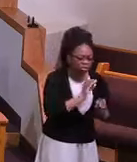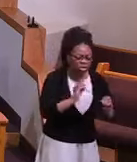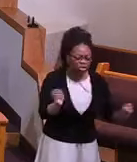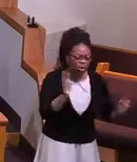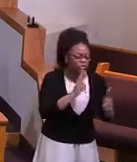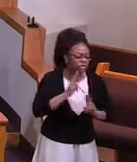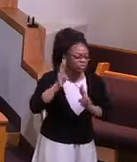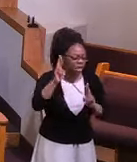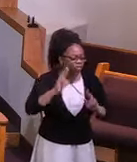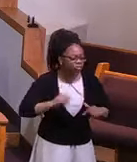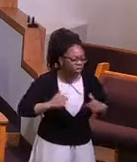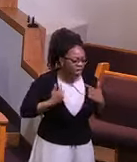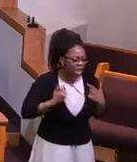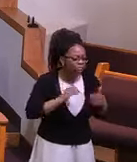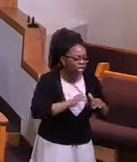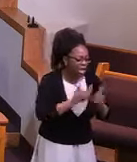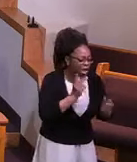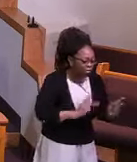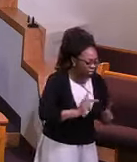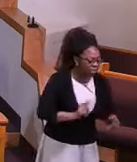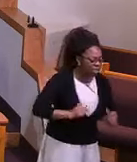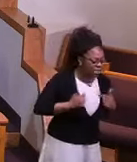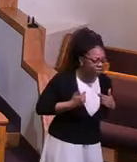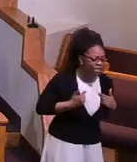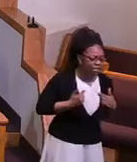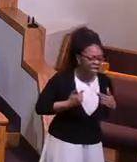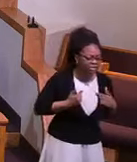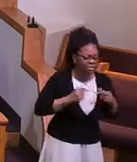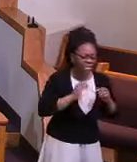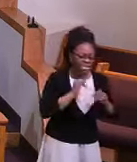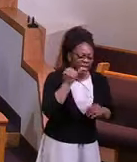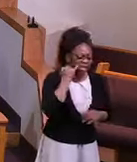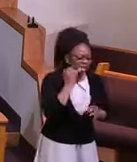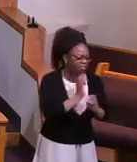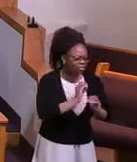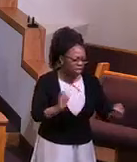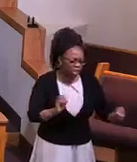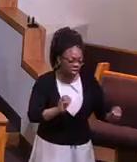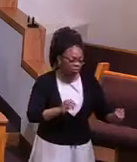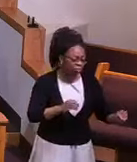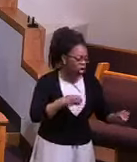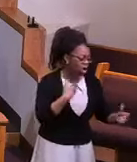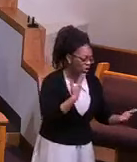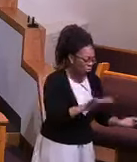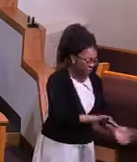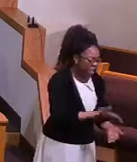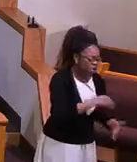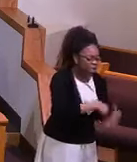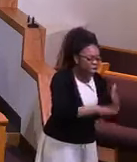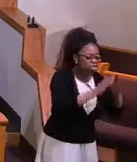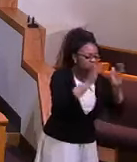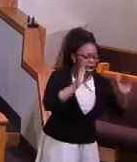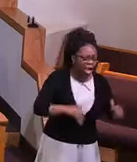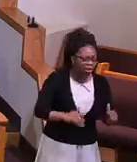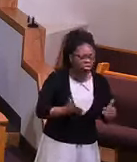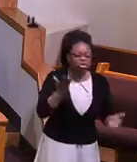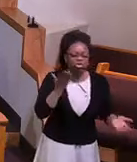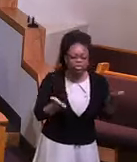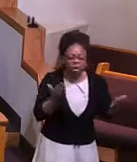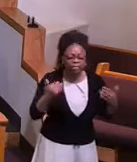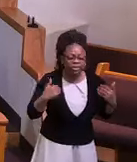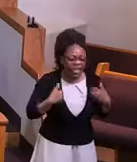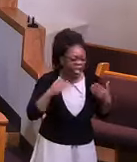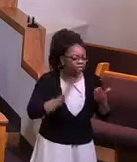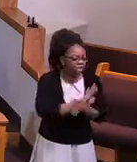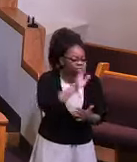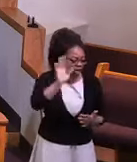for lives or how folks live their lives, if none of these characteristics are present in your house, then you are probably having an